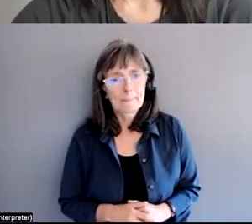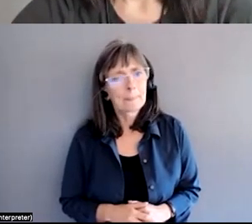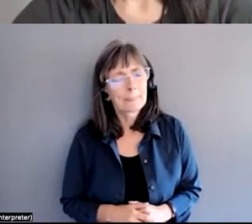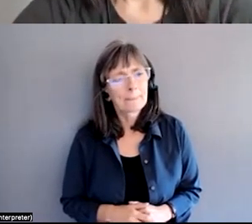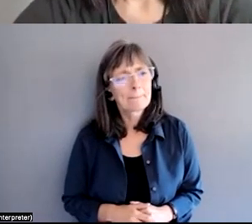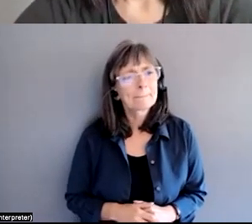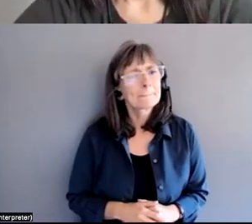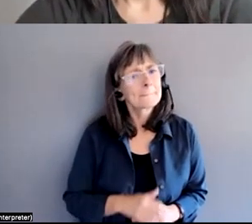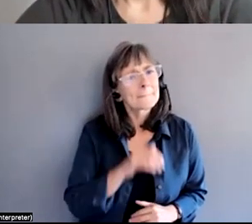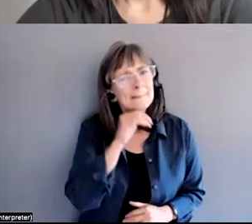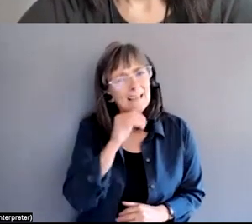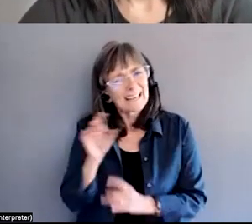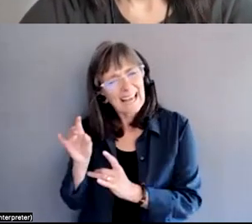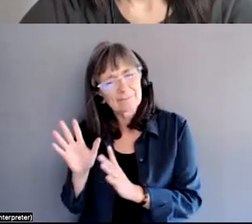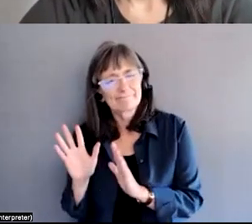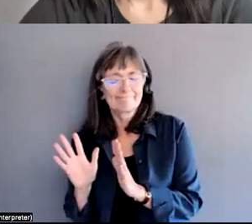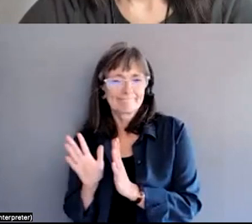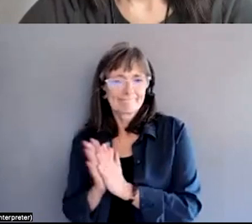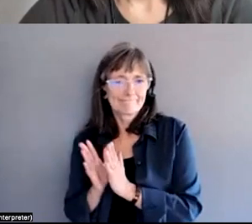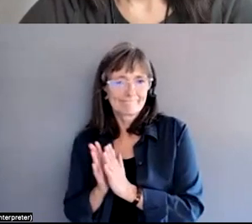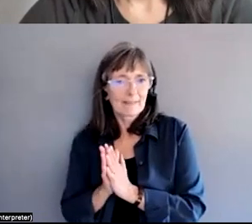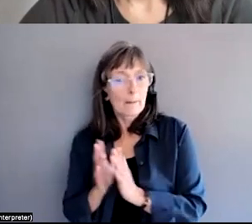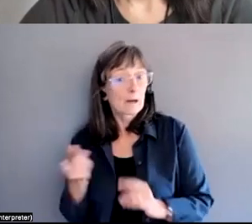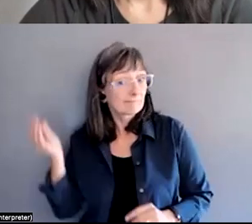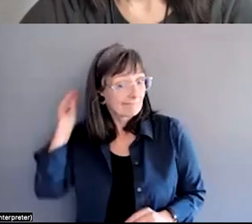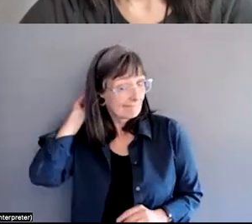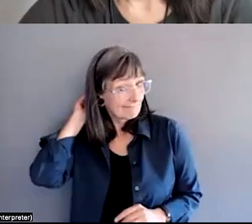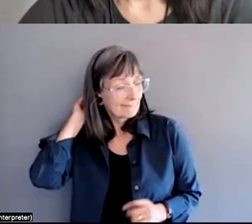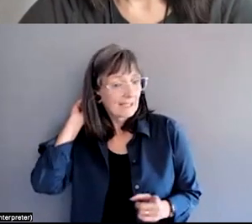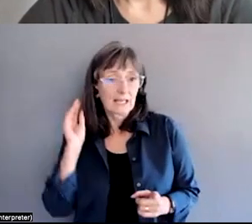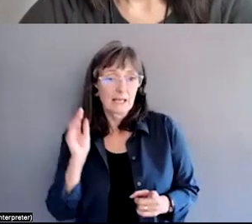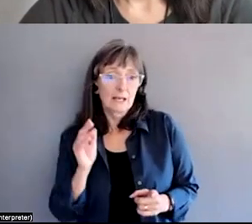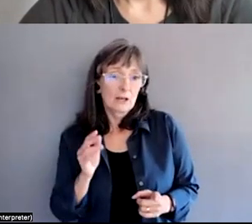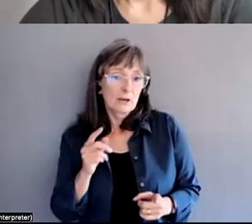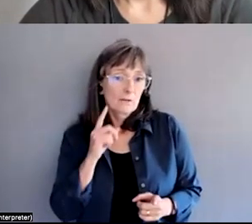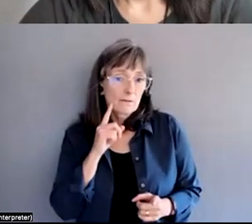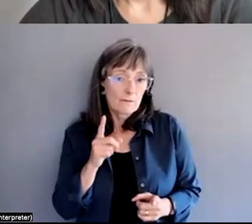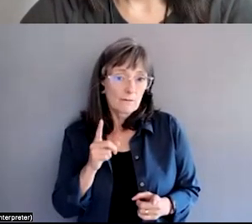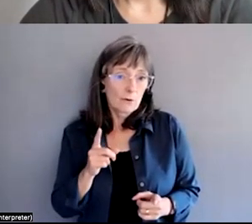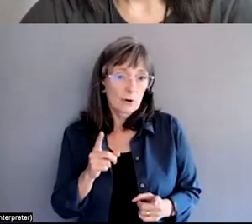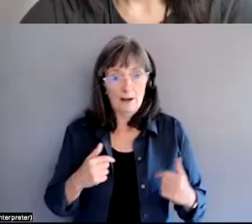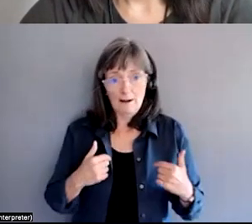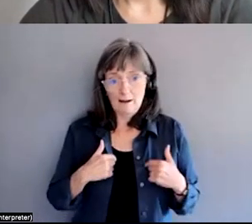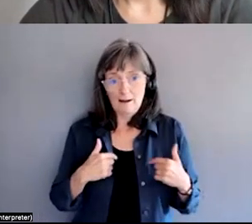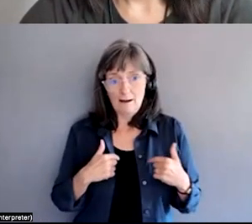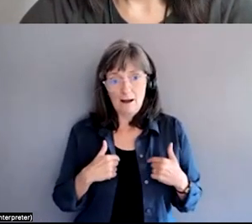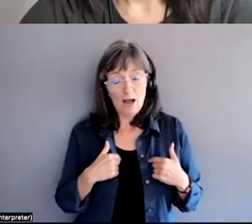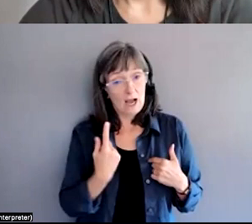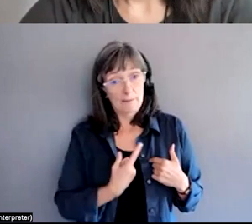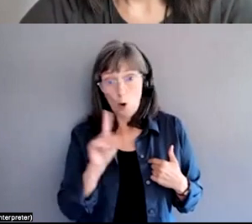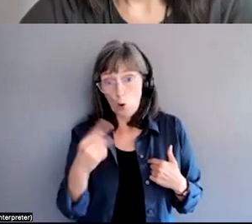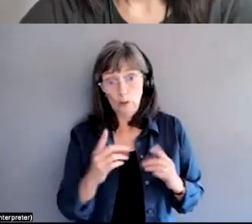Not so much that I hate this, but I think it's something always to bear in mind, especially for, you know, as I am a solely digital